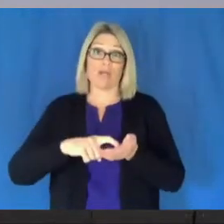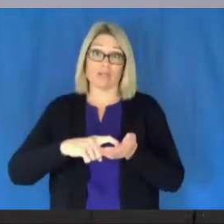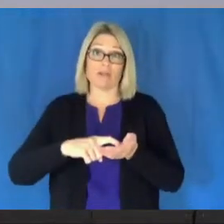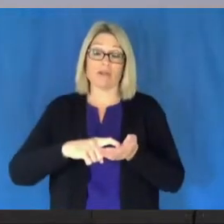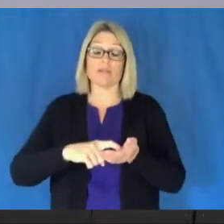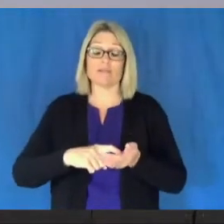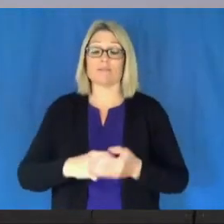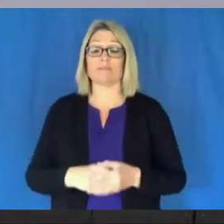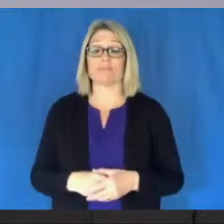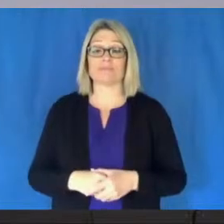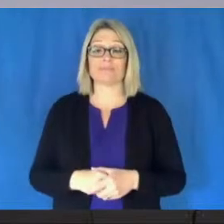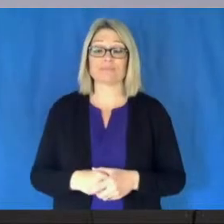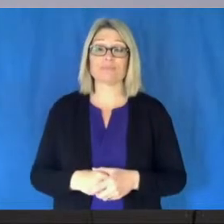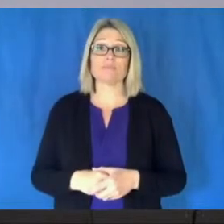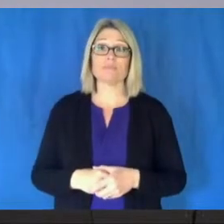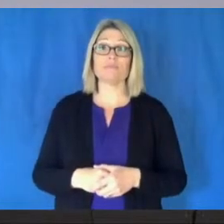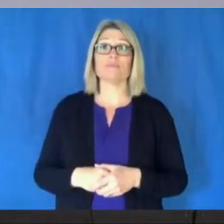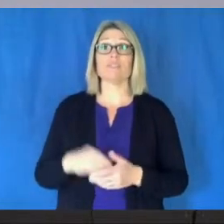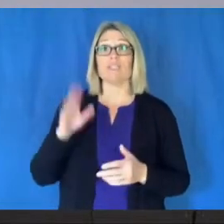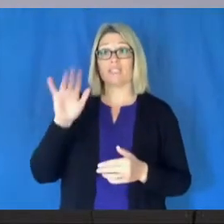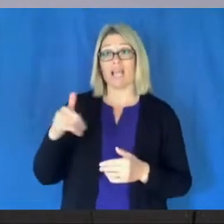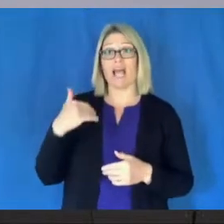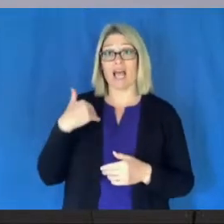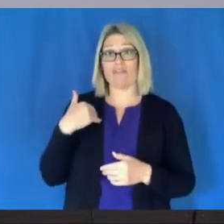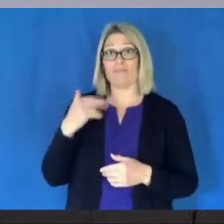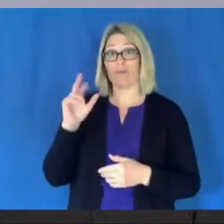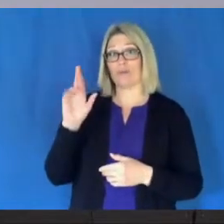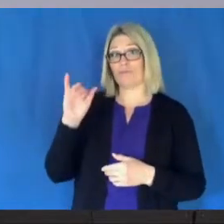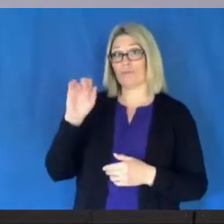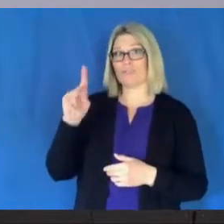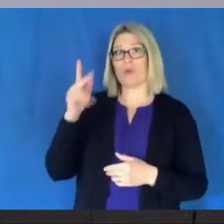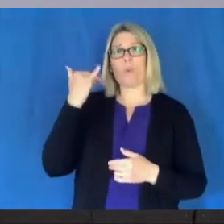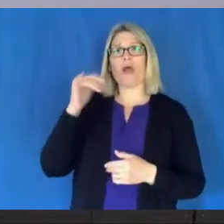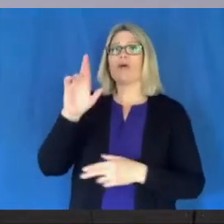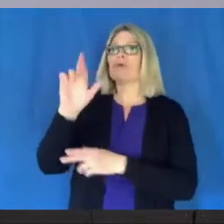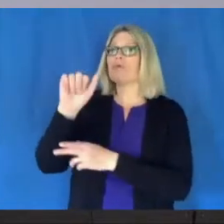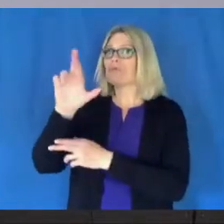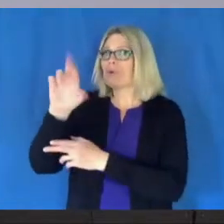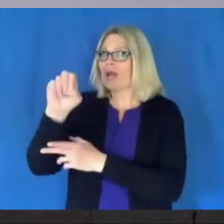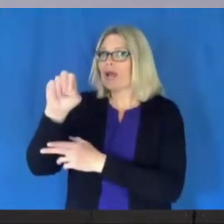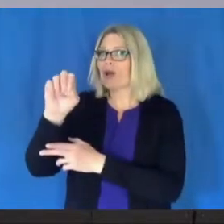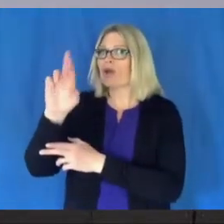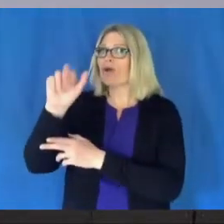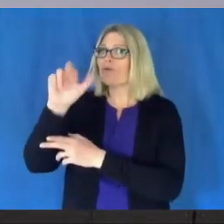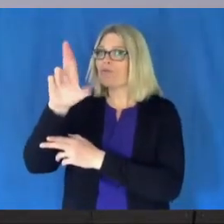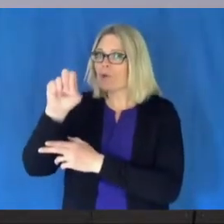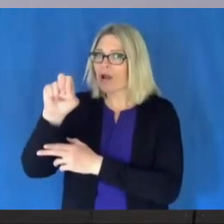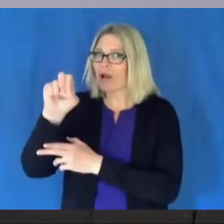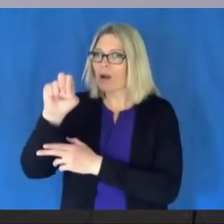a risk-benefit because of a rare but devastating